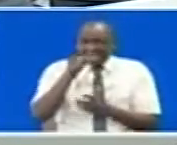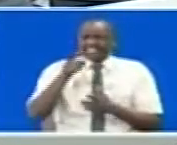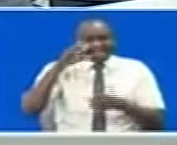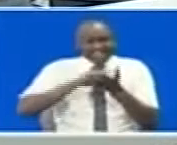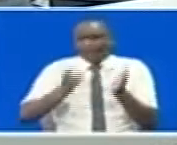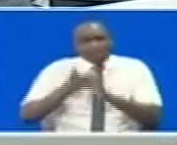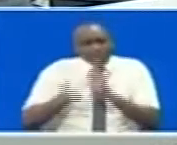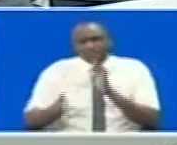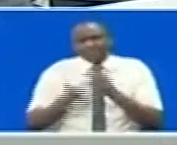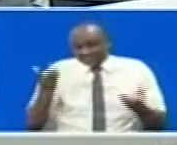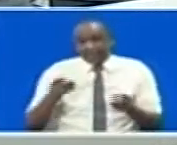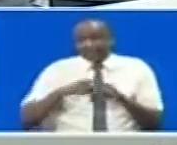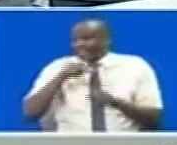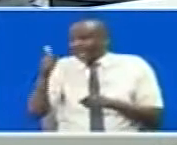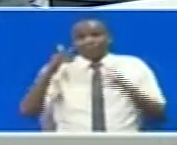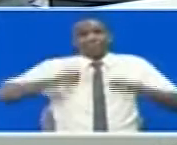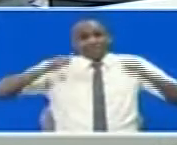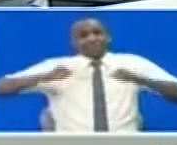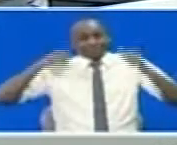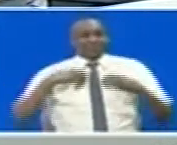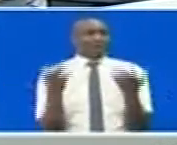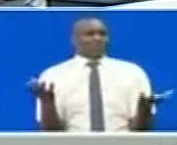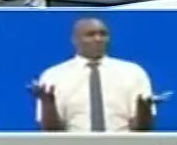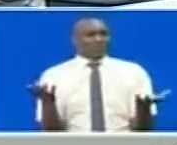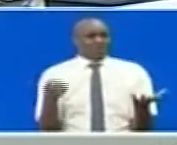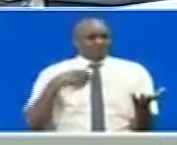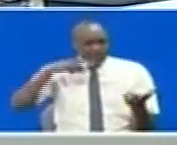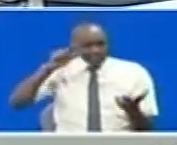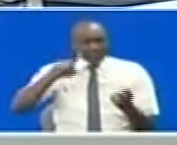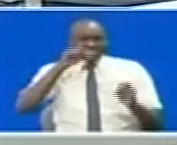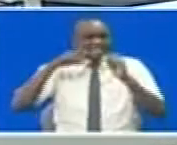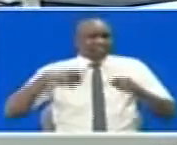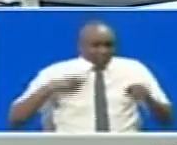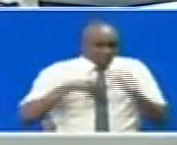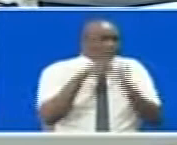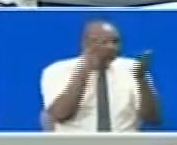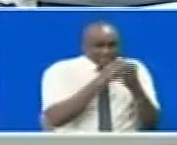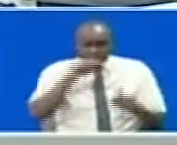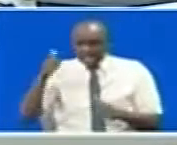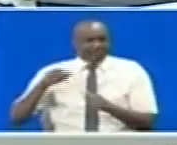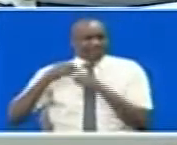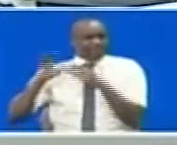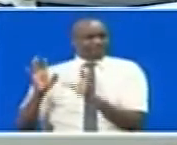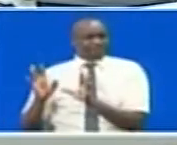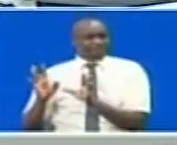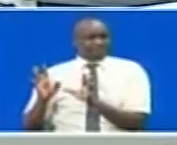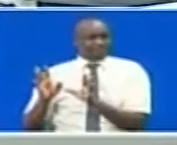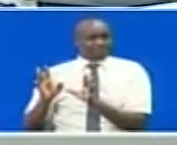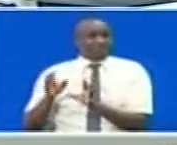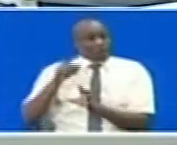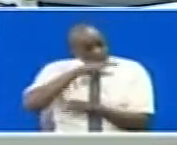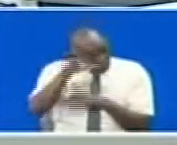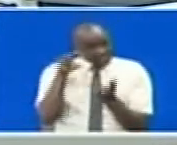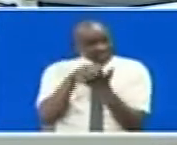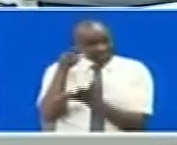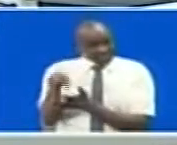concluded as opposed to these others. So is there selective application of the law when it comes to hate speech? And do all of these cases